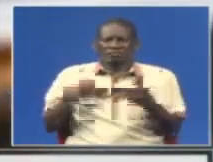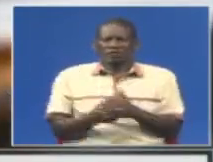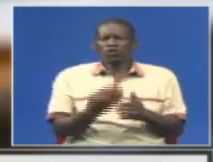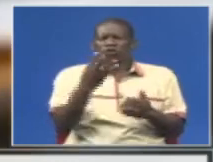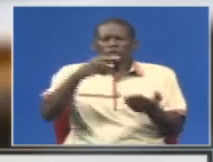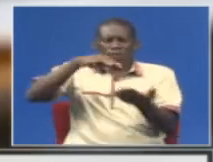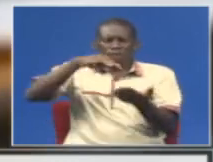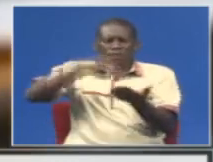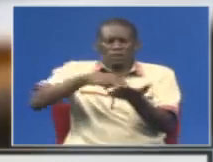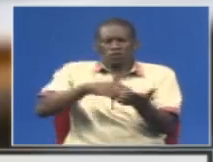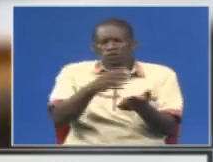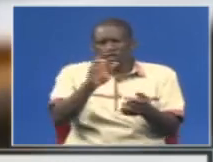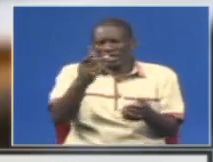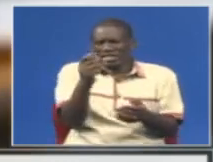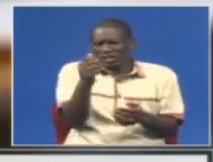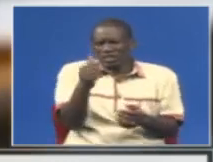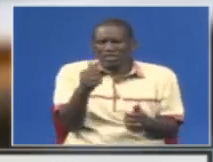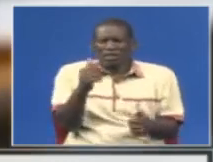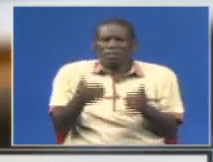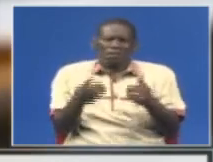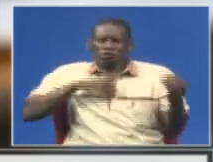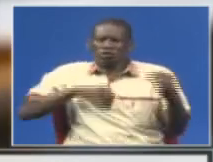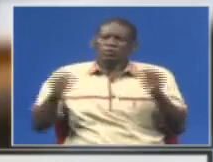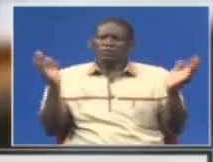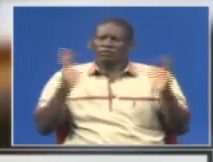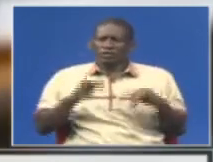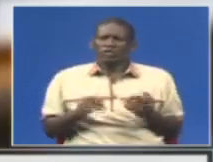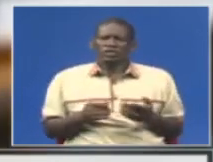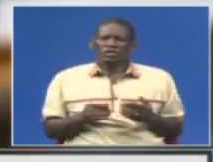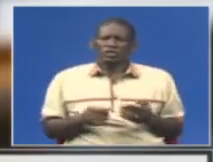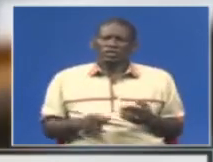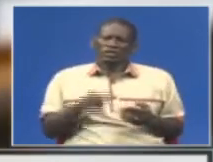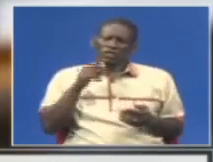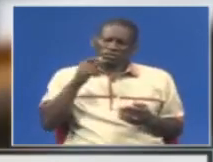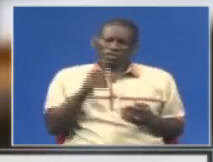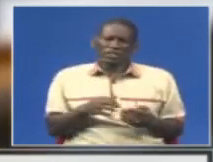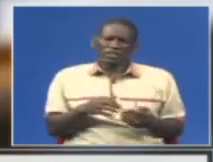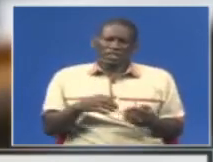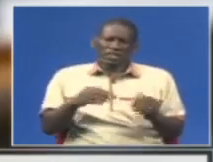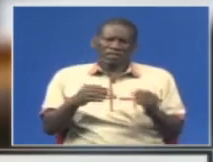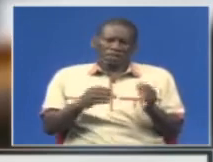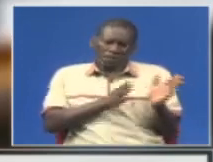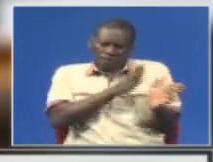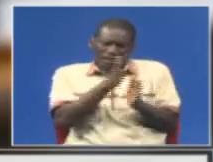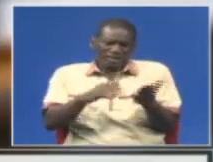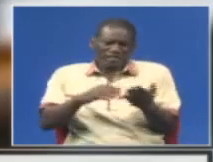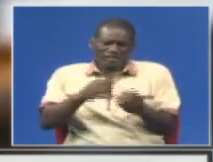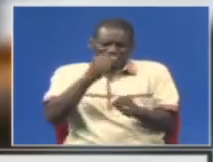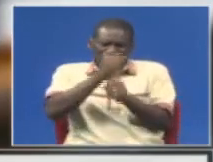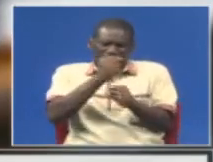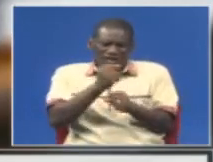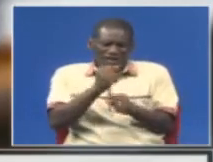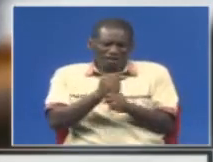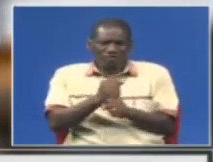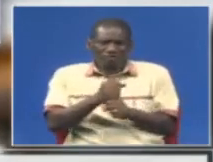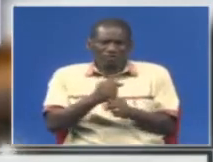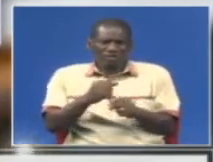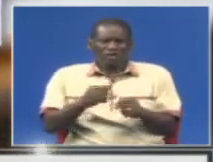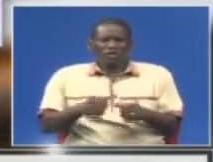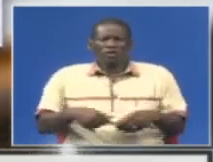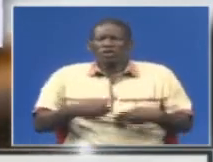Kenya shillings may have gone with the wind. In the eye of the storm is the events planning secretariat tasked